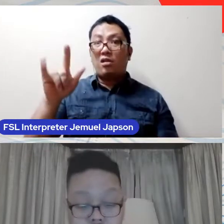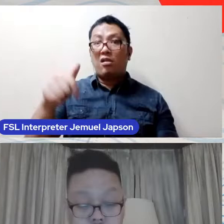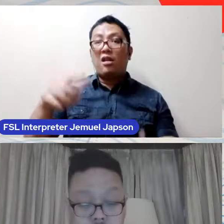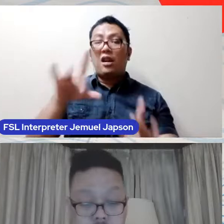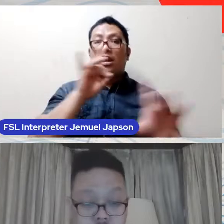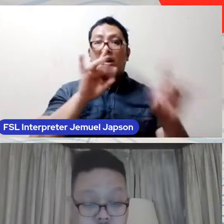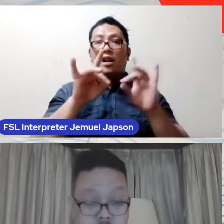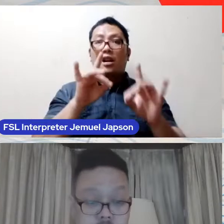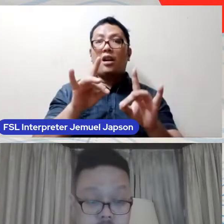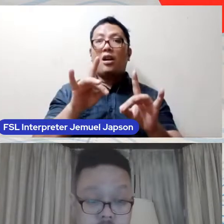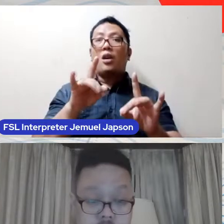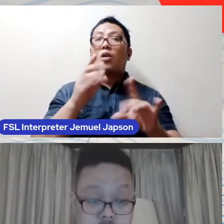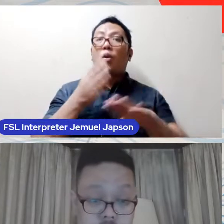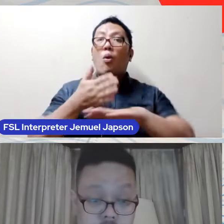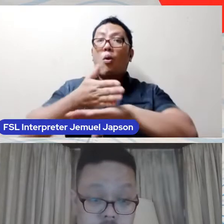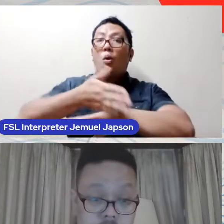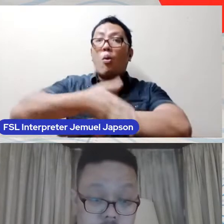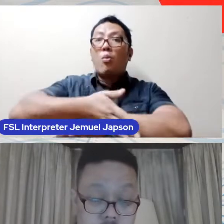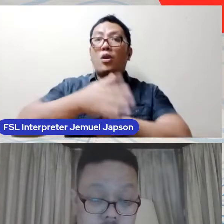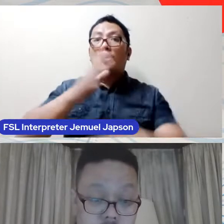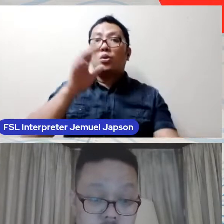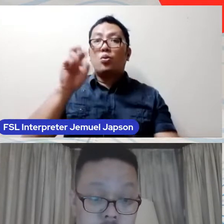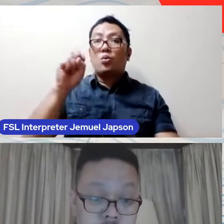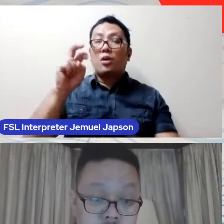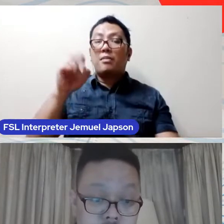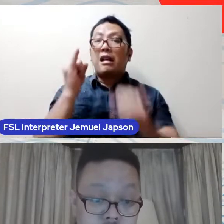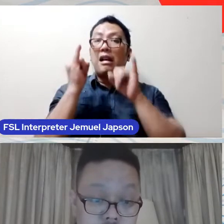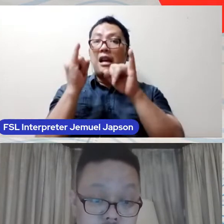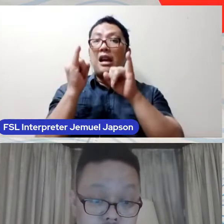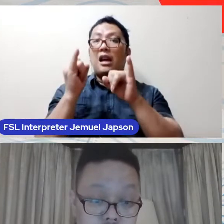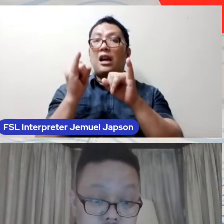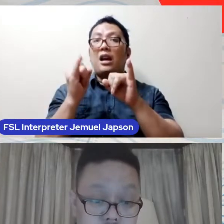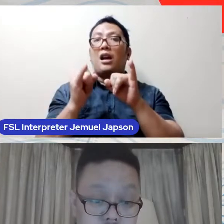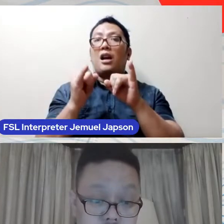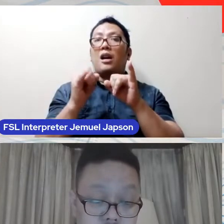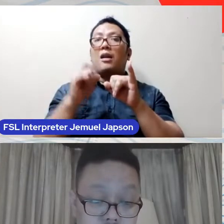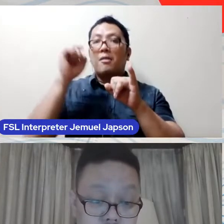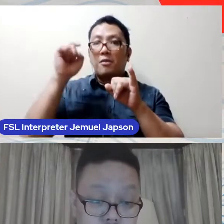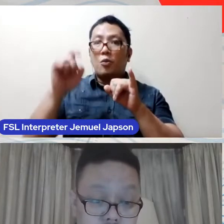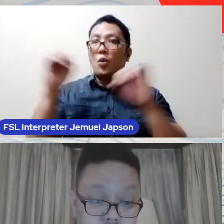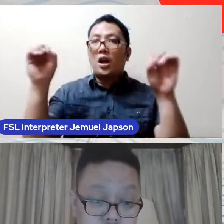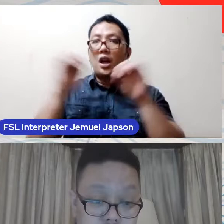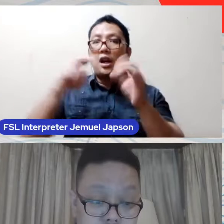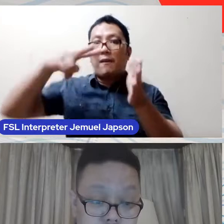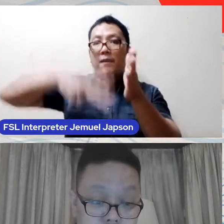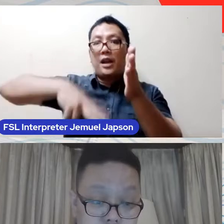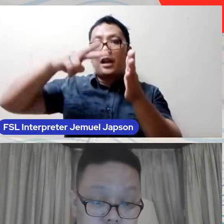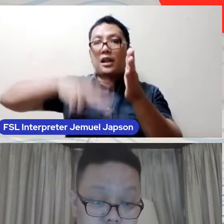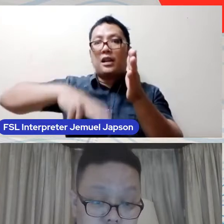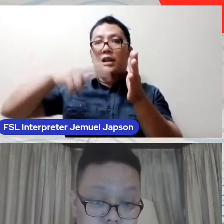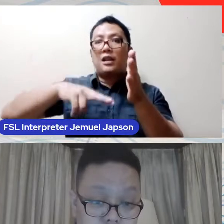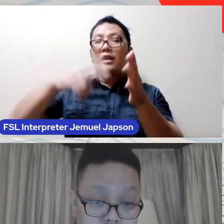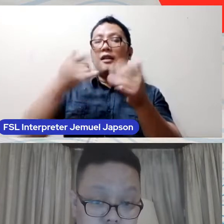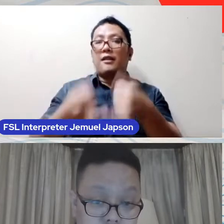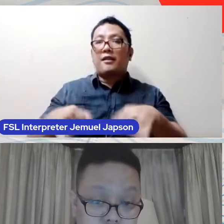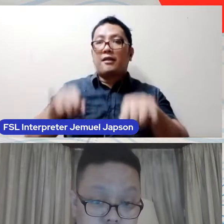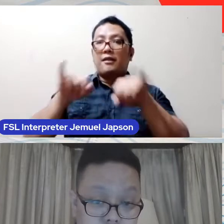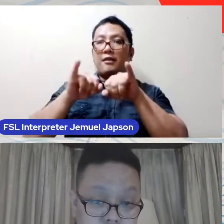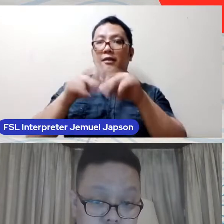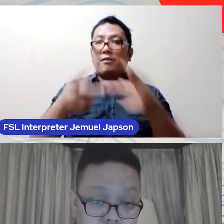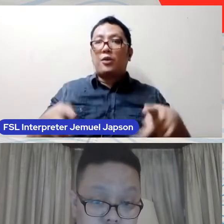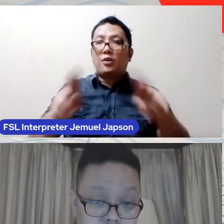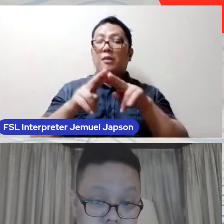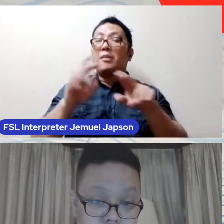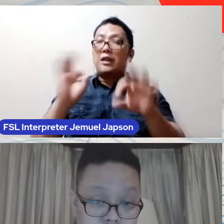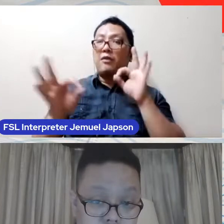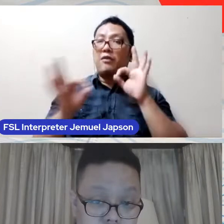okay, sumobra ka sa 12, ang instruction dyan, wala pong mababasang boto for that position if you actually did overvote. Kasi po